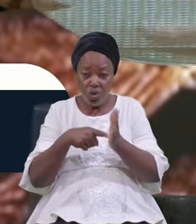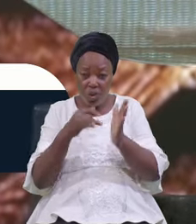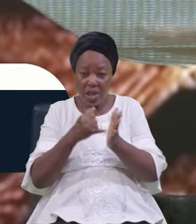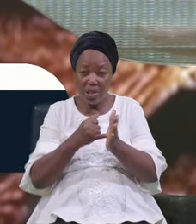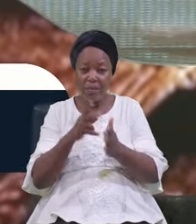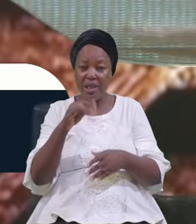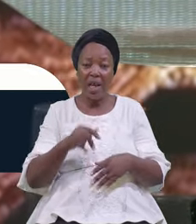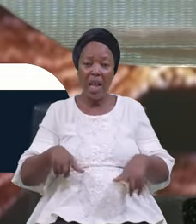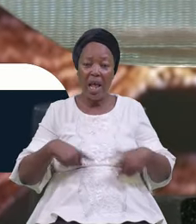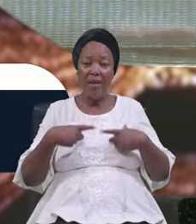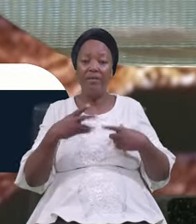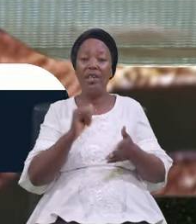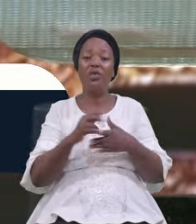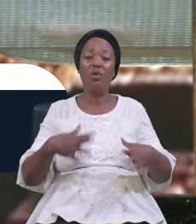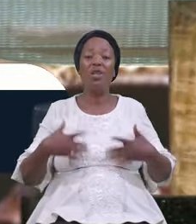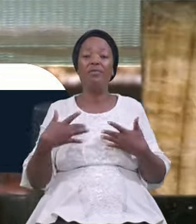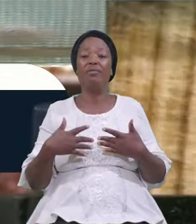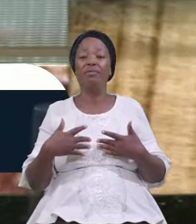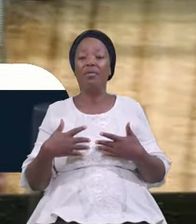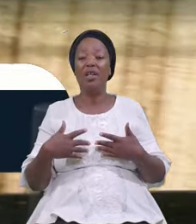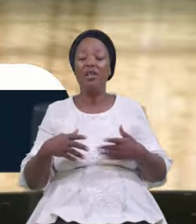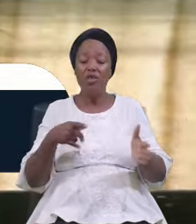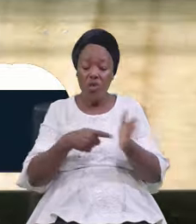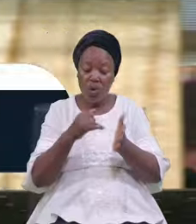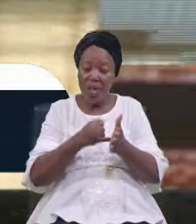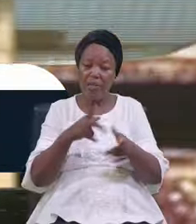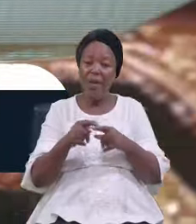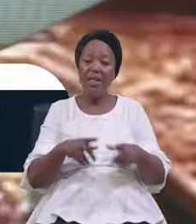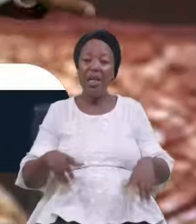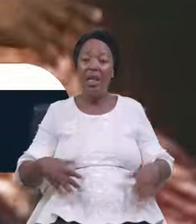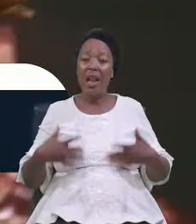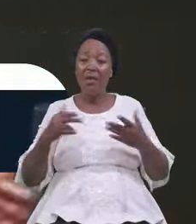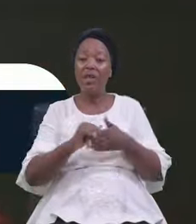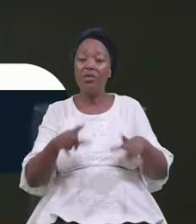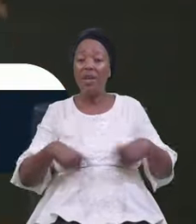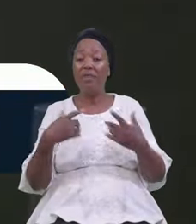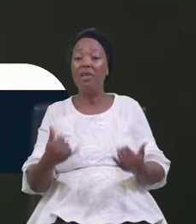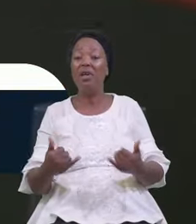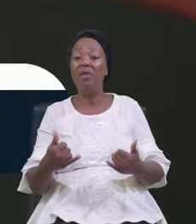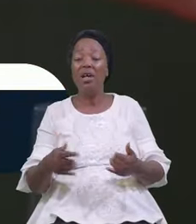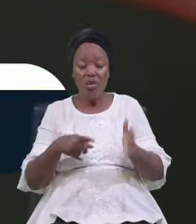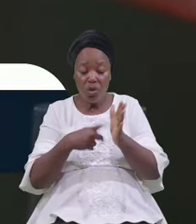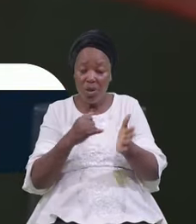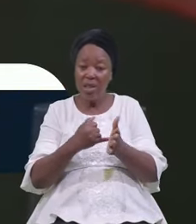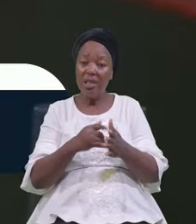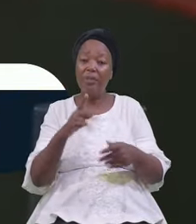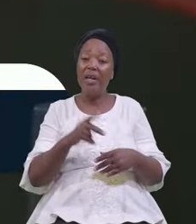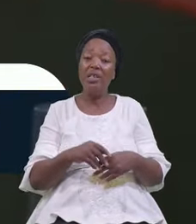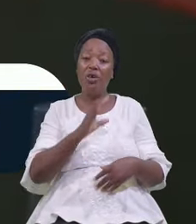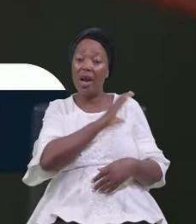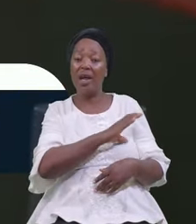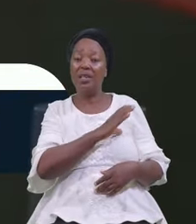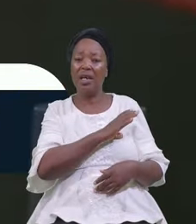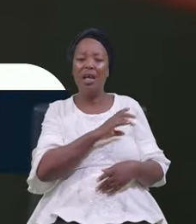today. I was sanctified 10 years ago. Let's leave history. Let's come to the